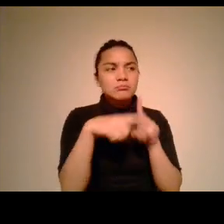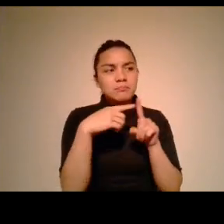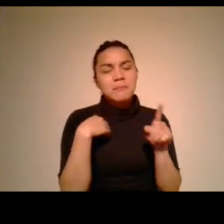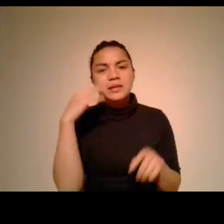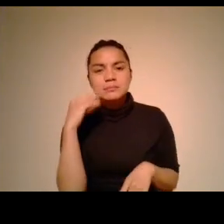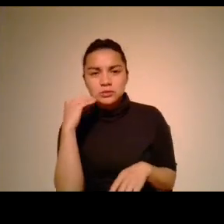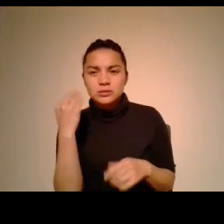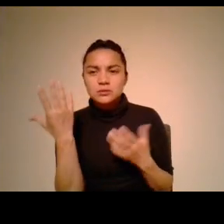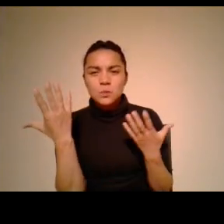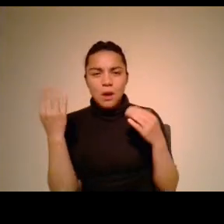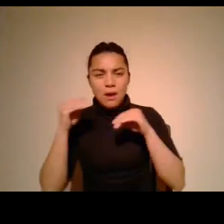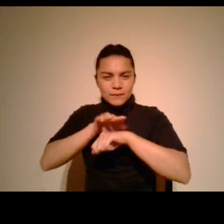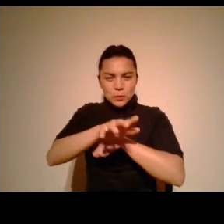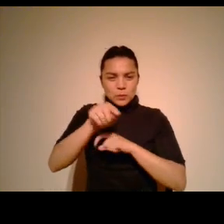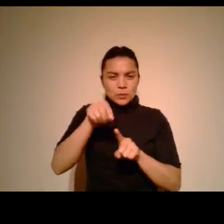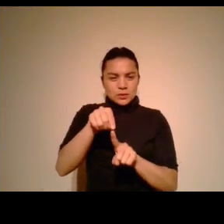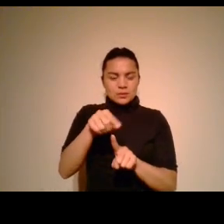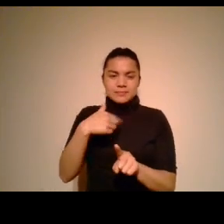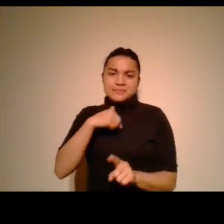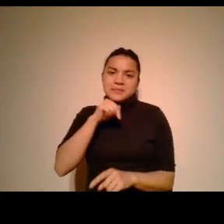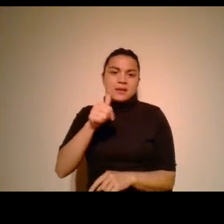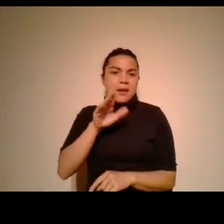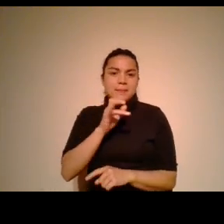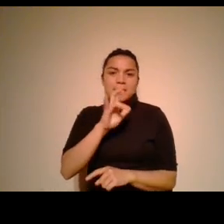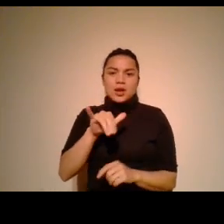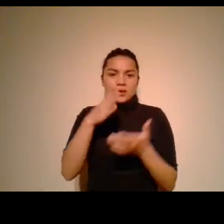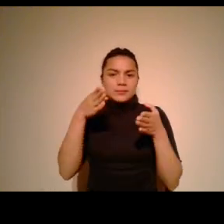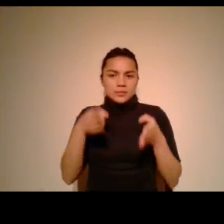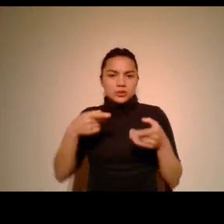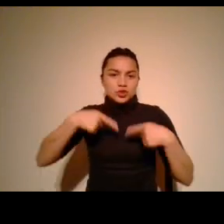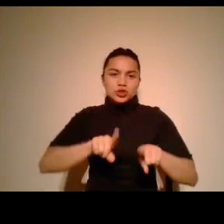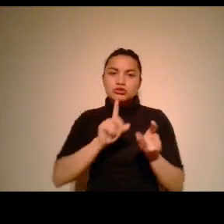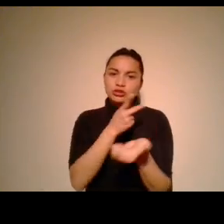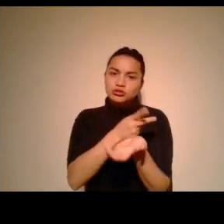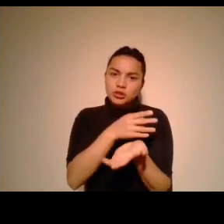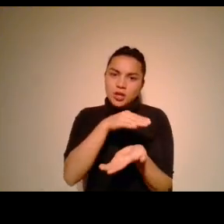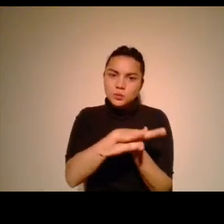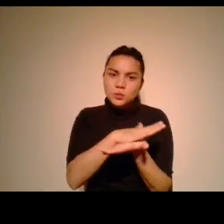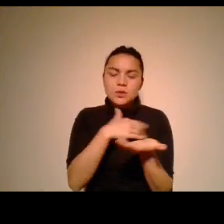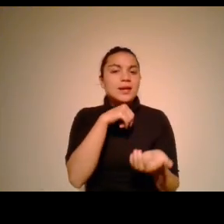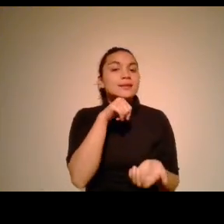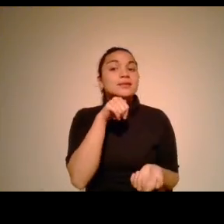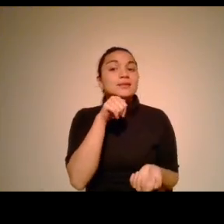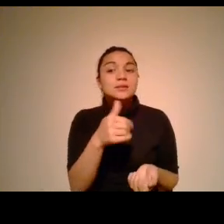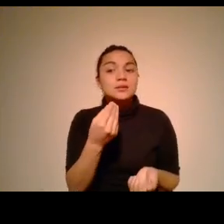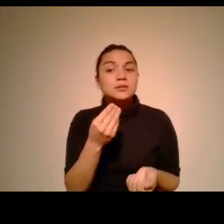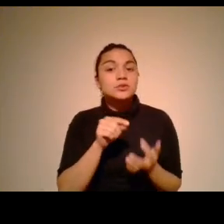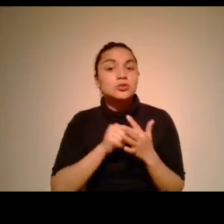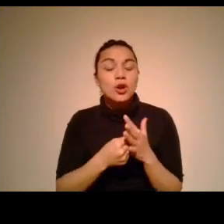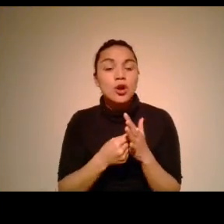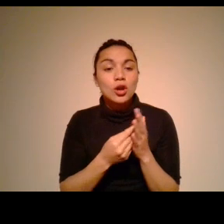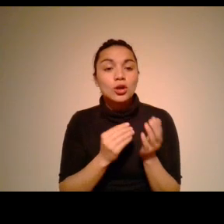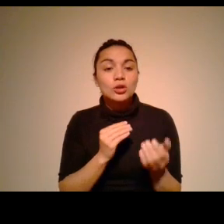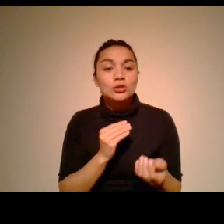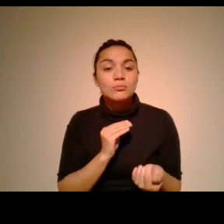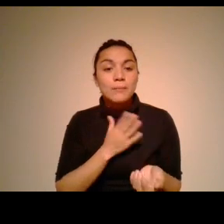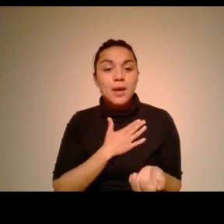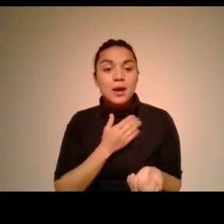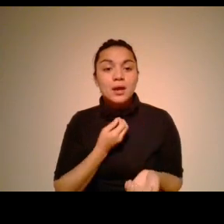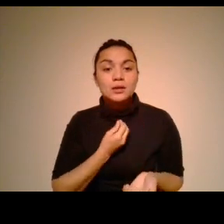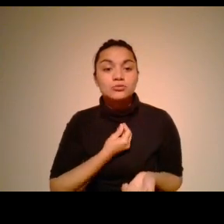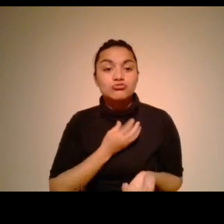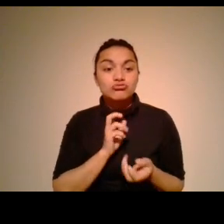as a non-binary person in grad school is that I didn't start transitioning socially or medically until I